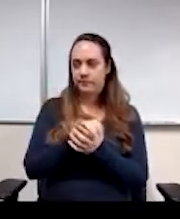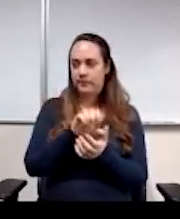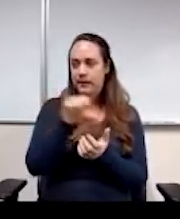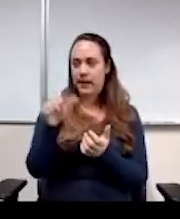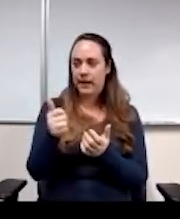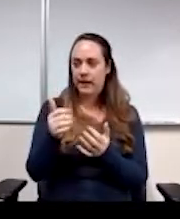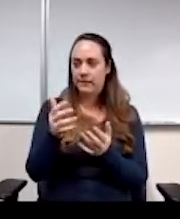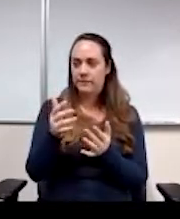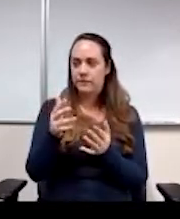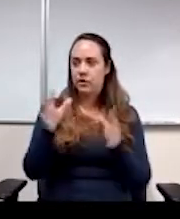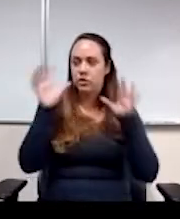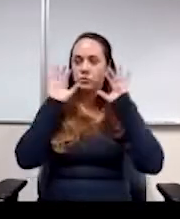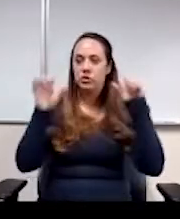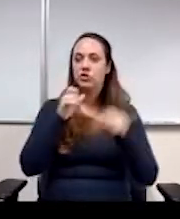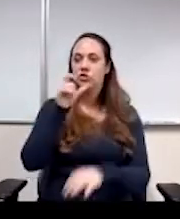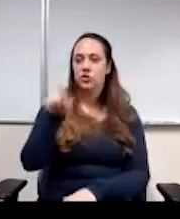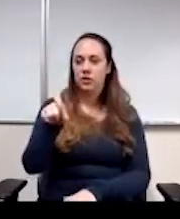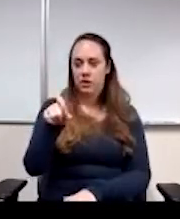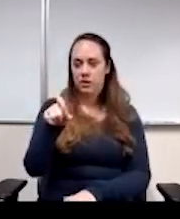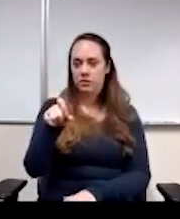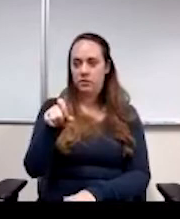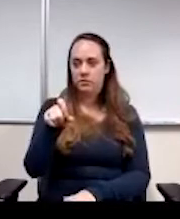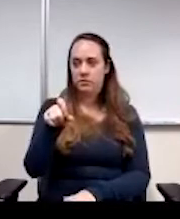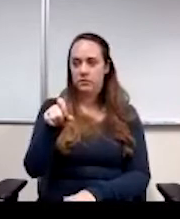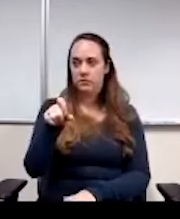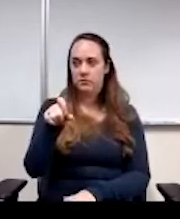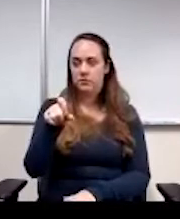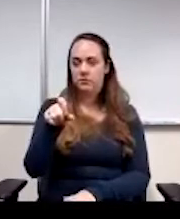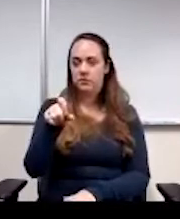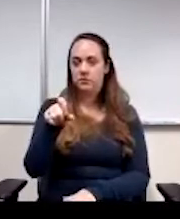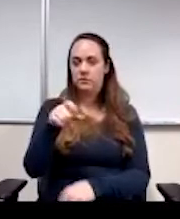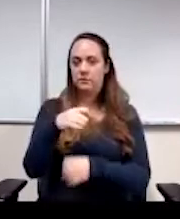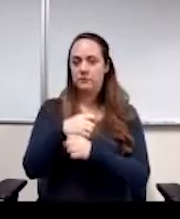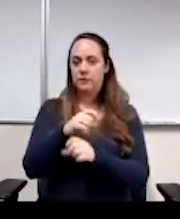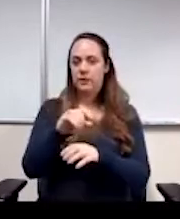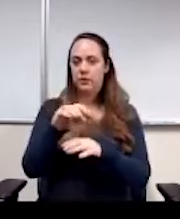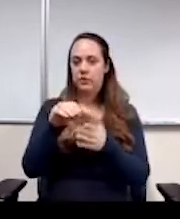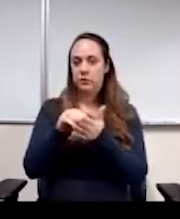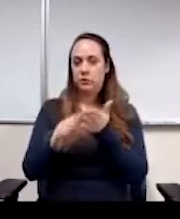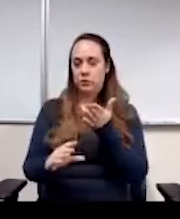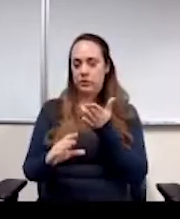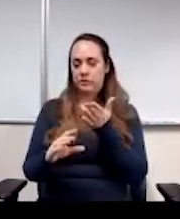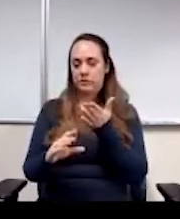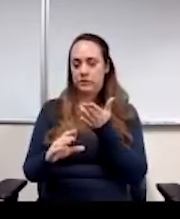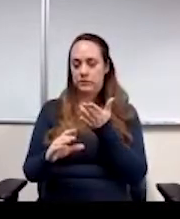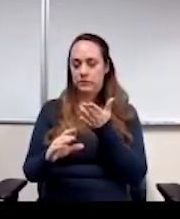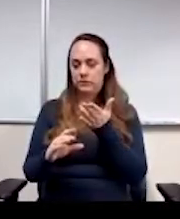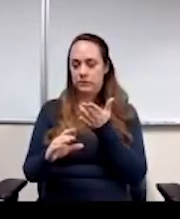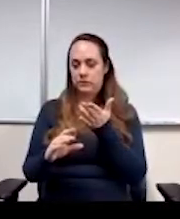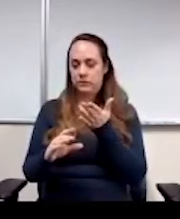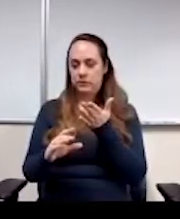it says the superintendent shall not subject students to